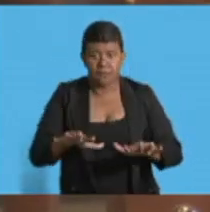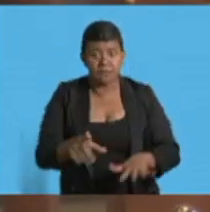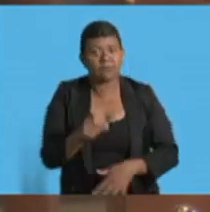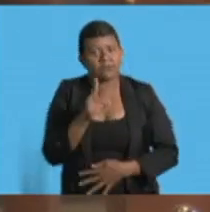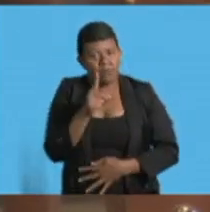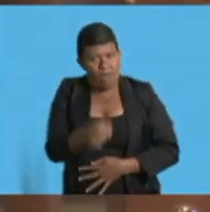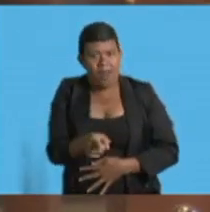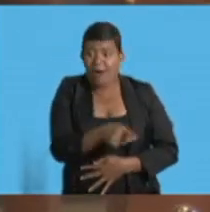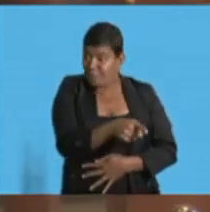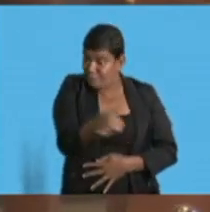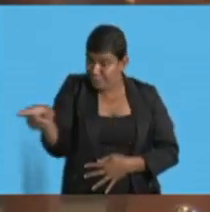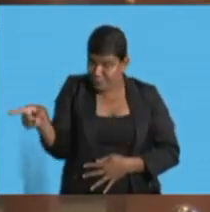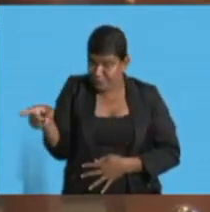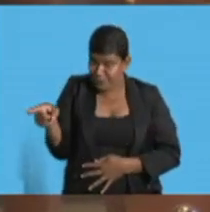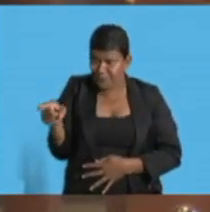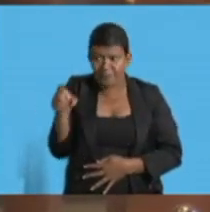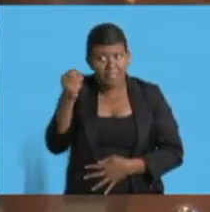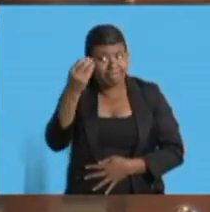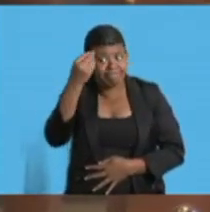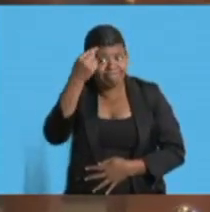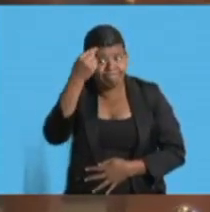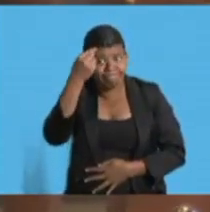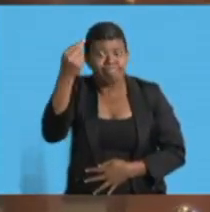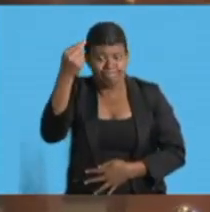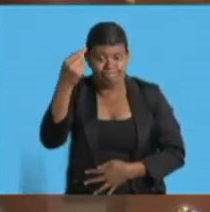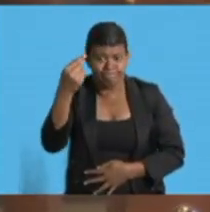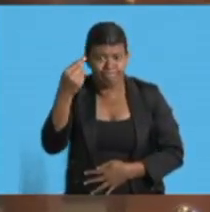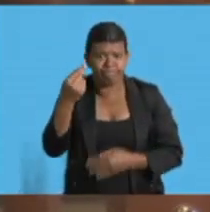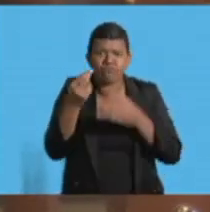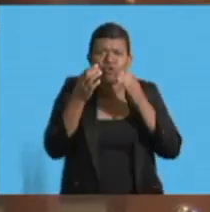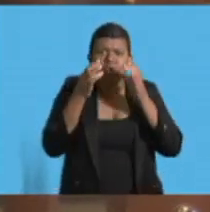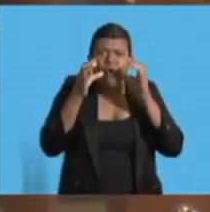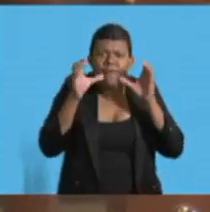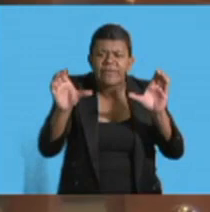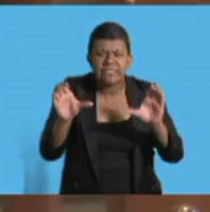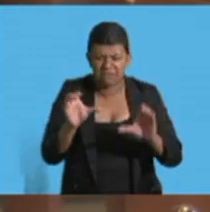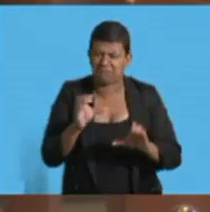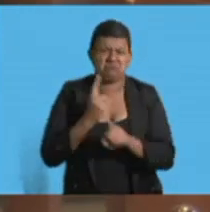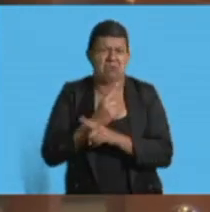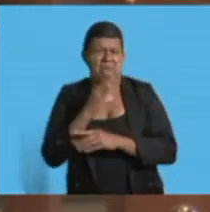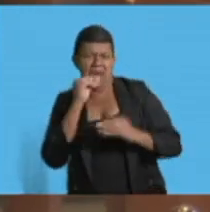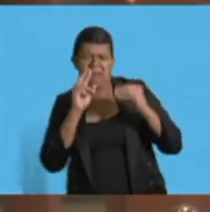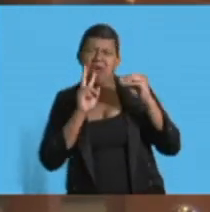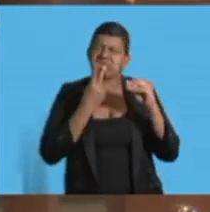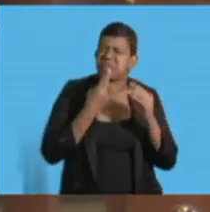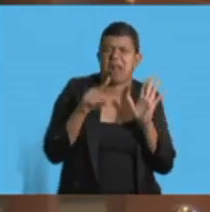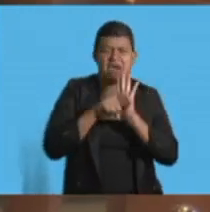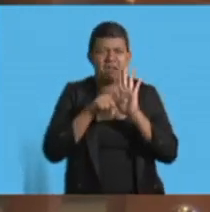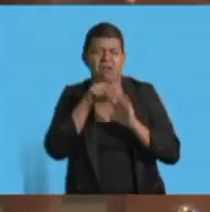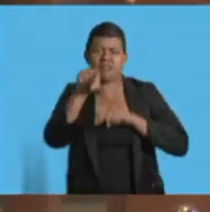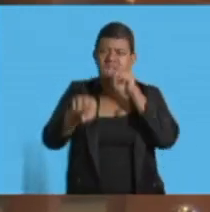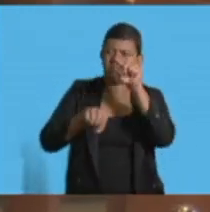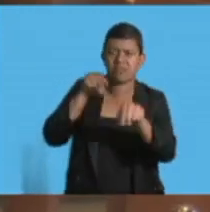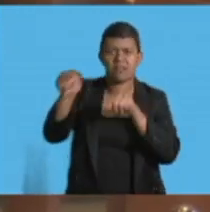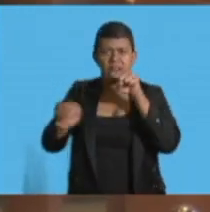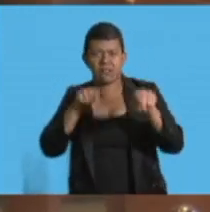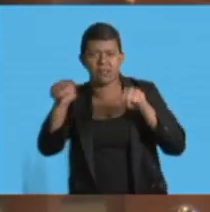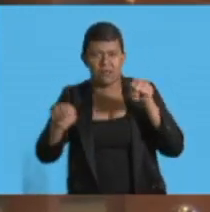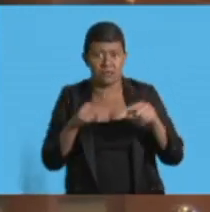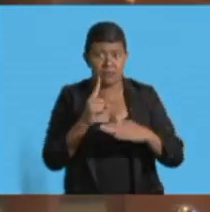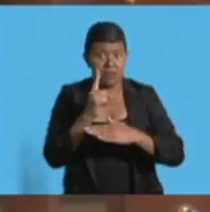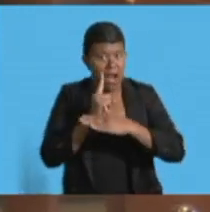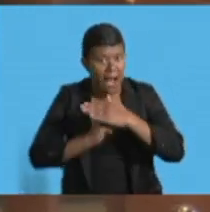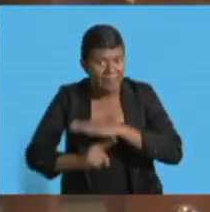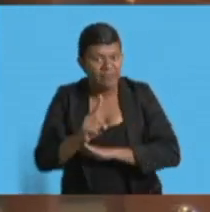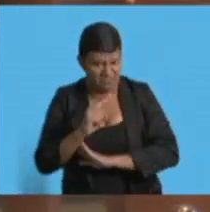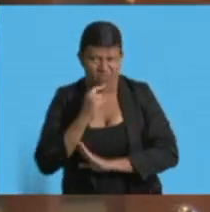understand is that when we confess negativity in everything we say, negative manifests itself and